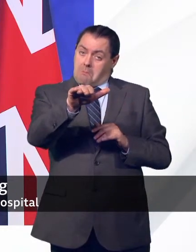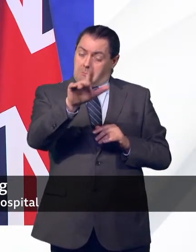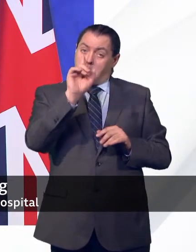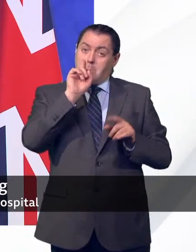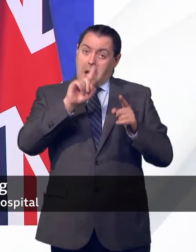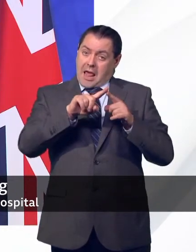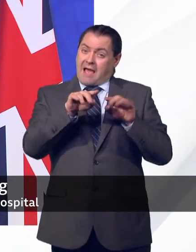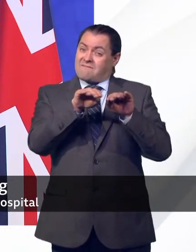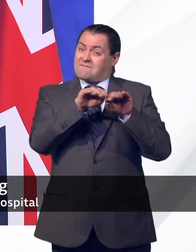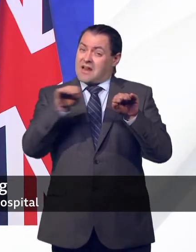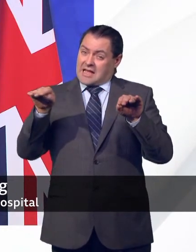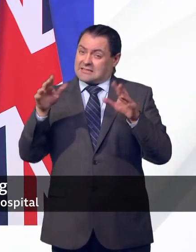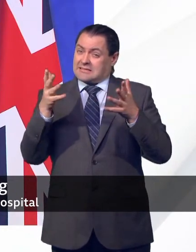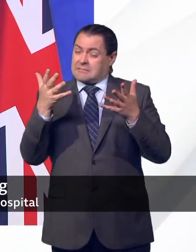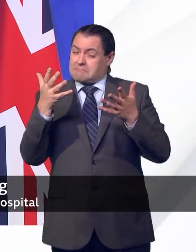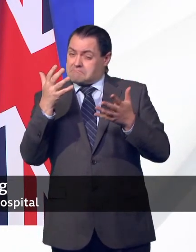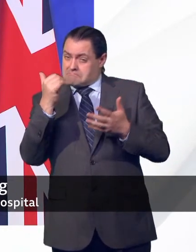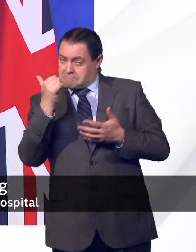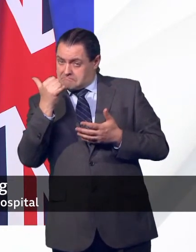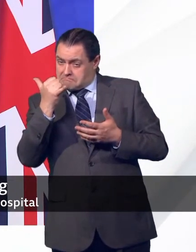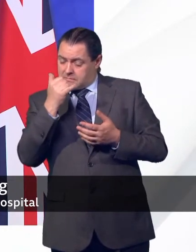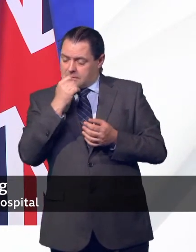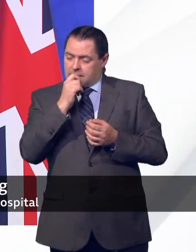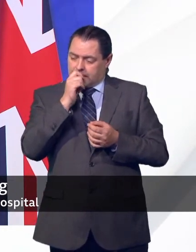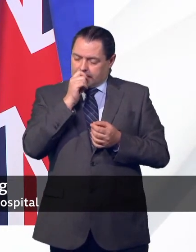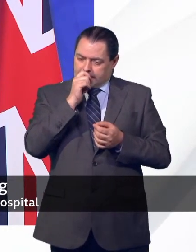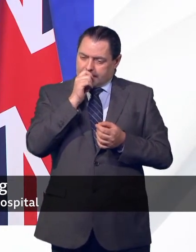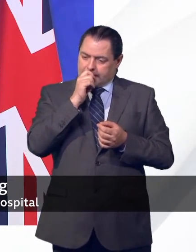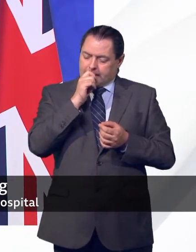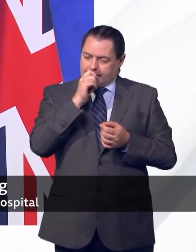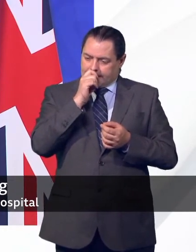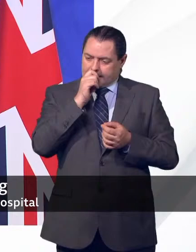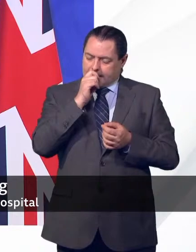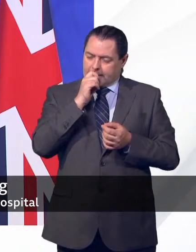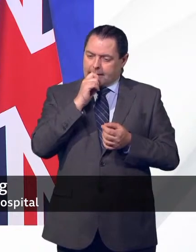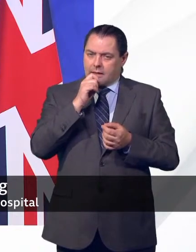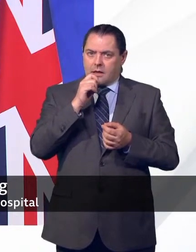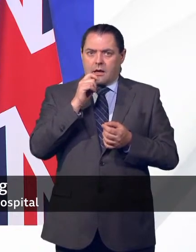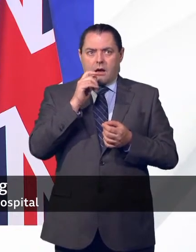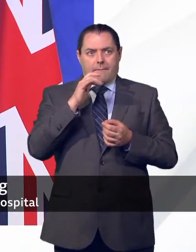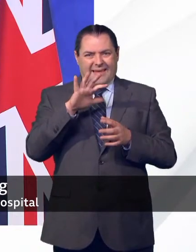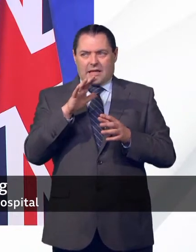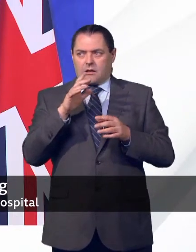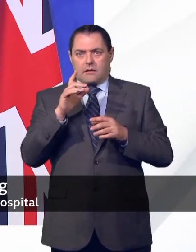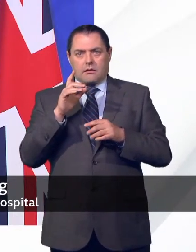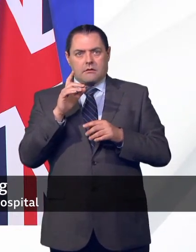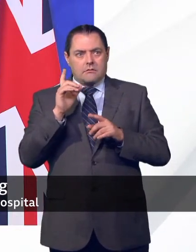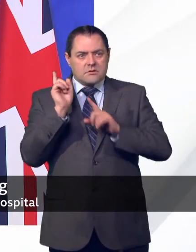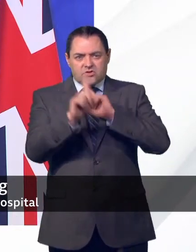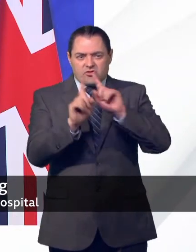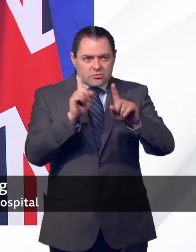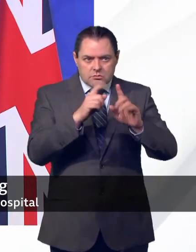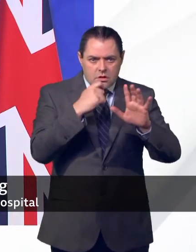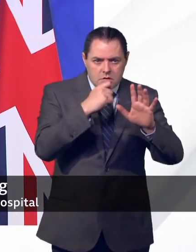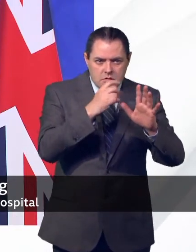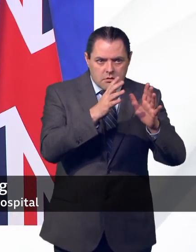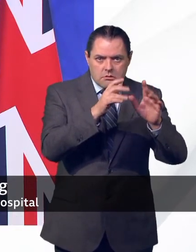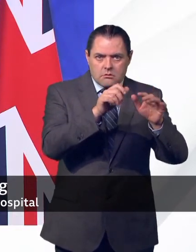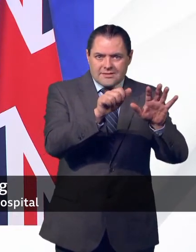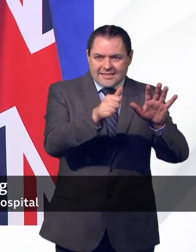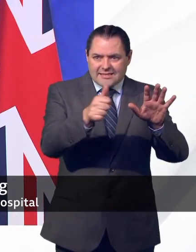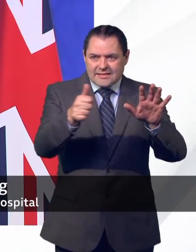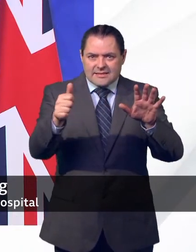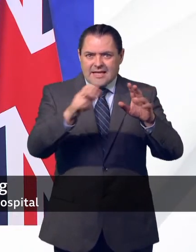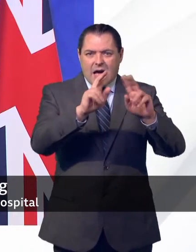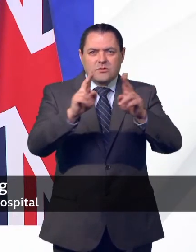We did see this programme of surge testing plus surge vaccinations